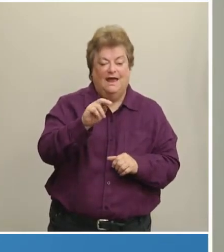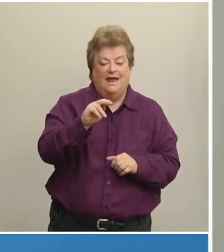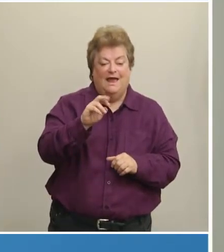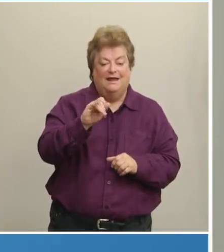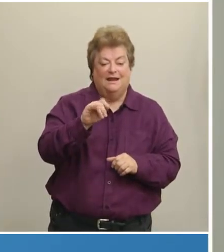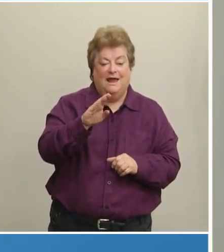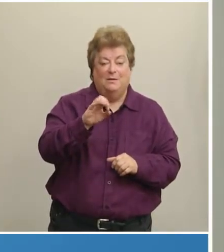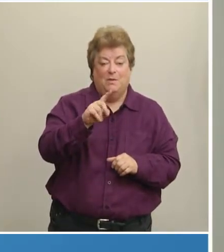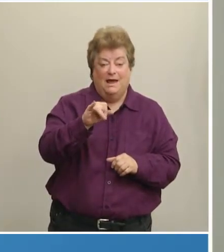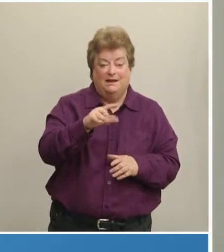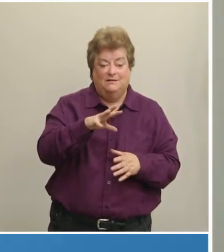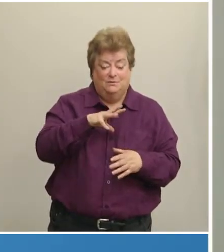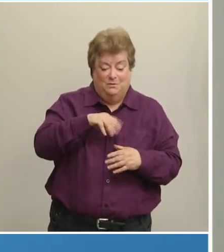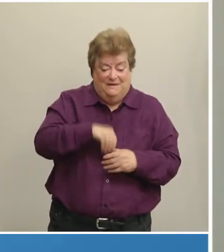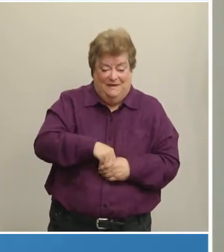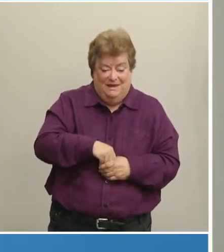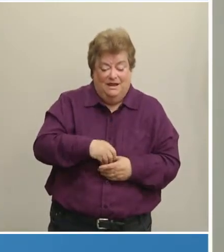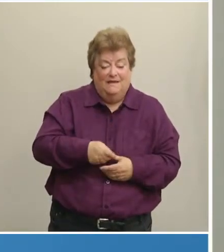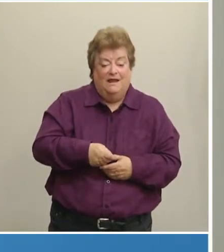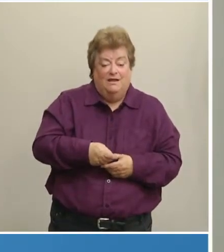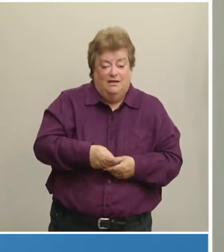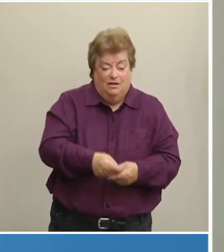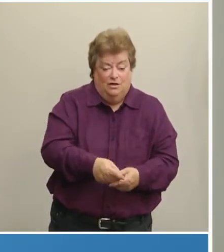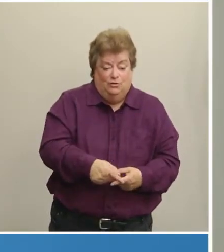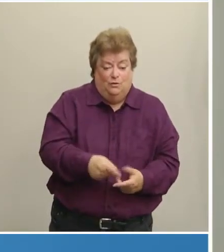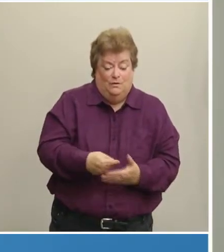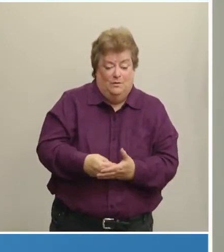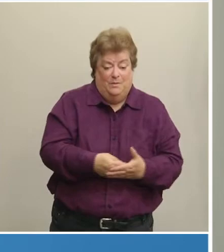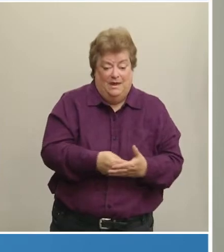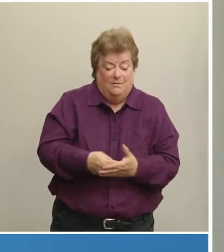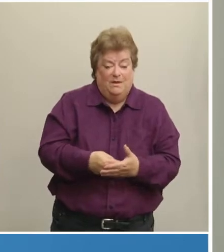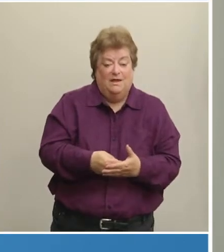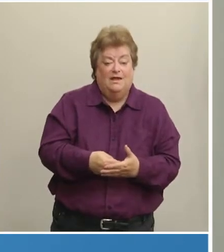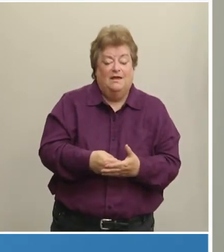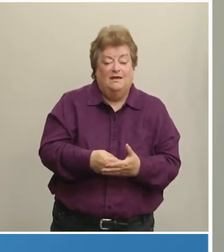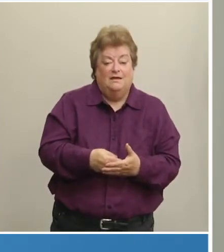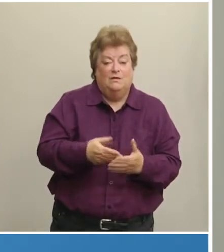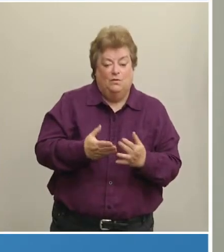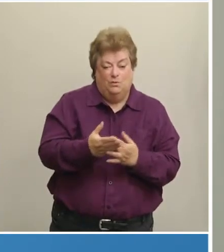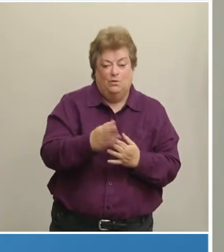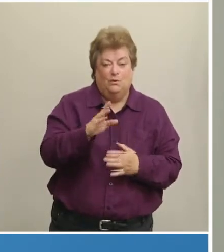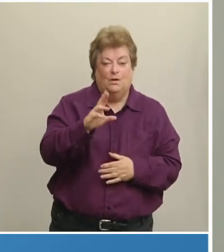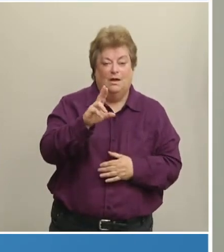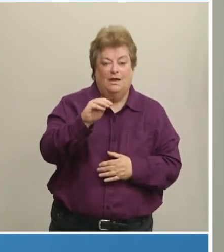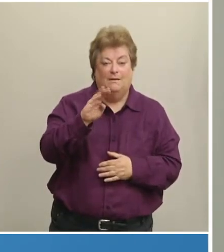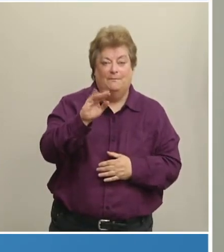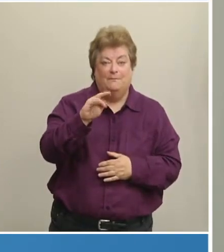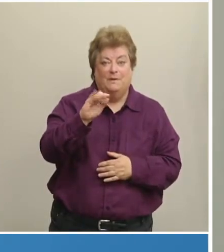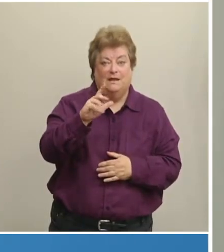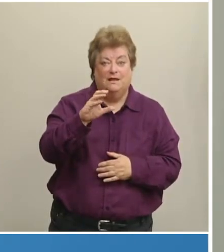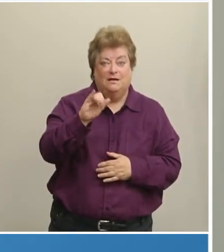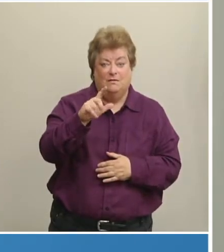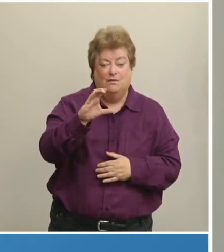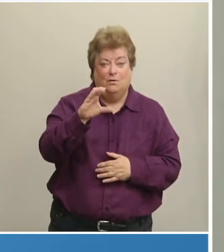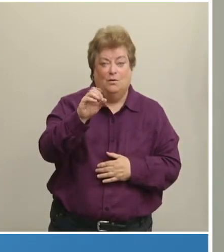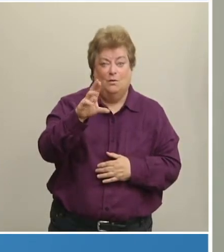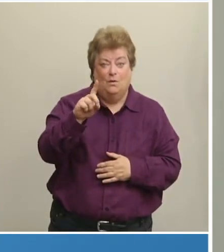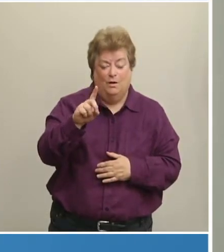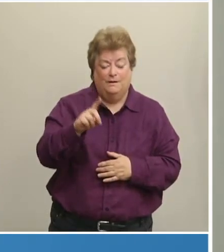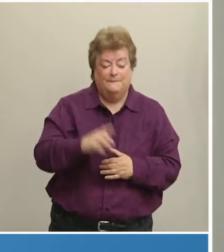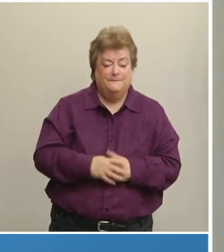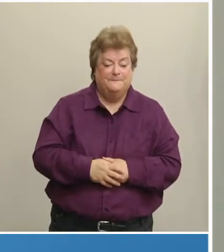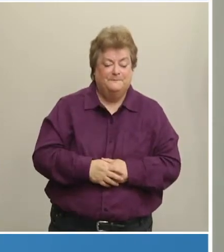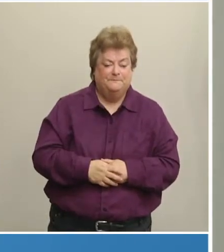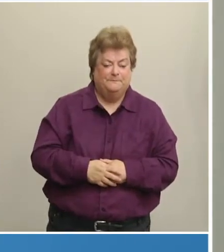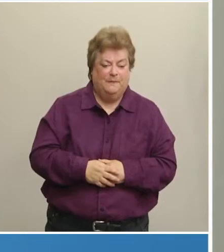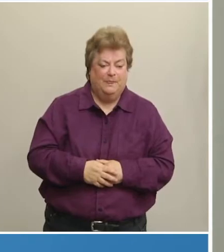at birth. Those are the same antibodies that we hope that women will pass to their babies to help protect their babies from infection in the newborn period.